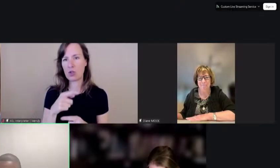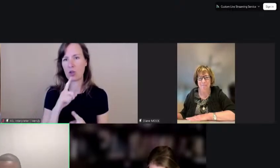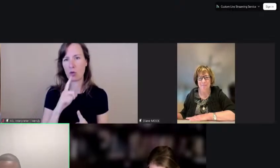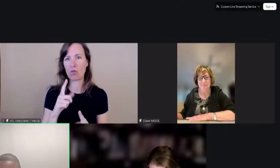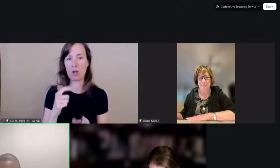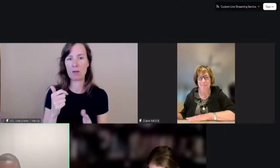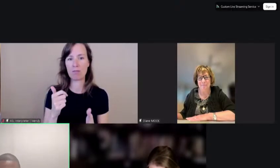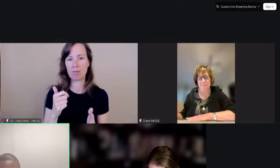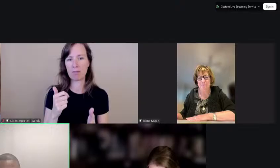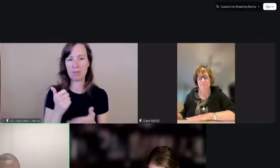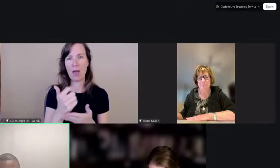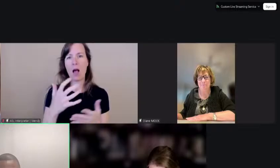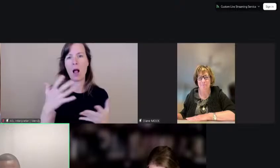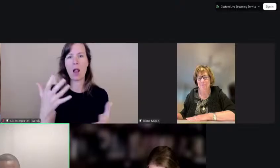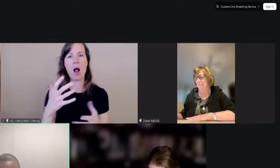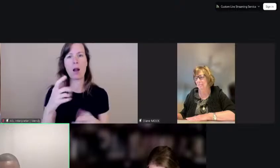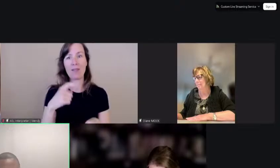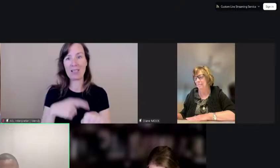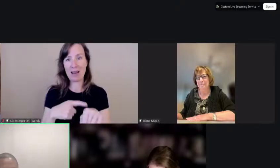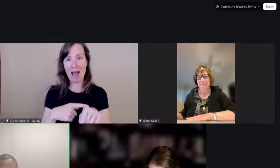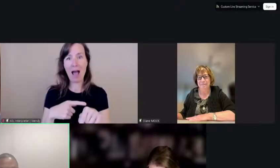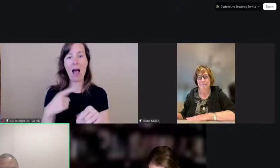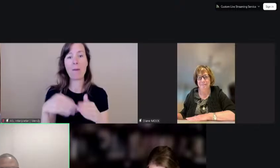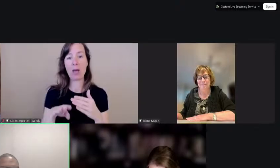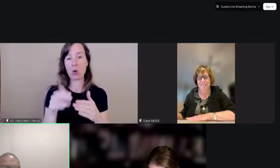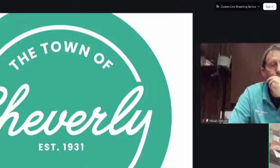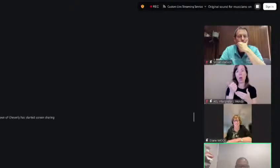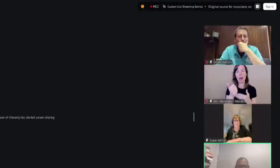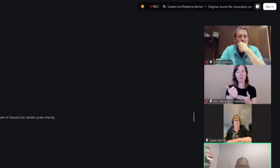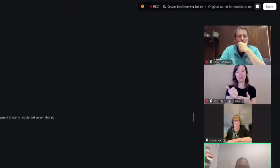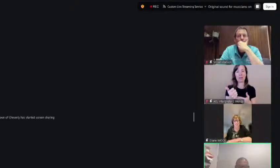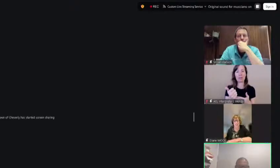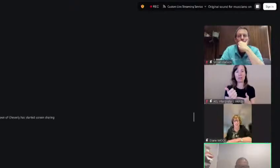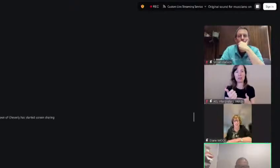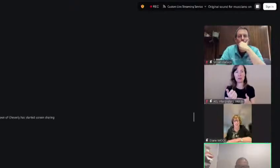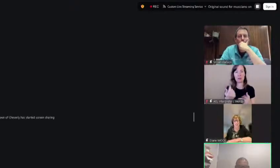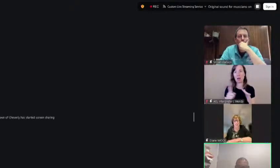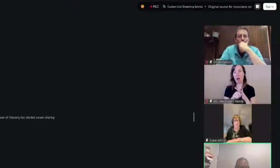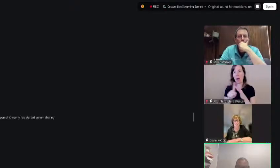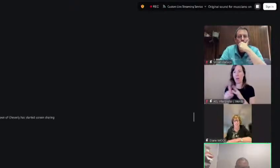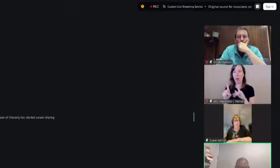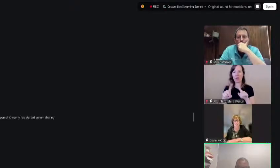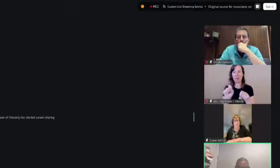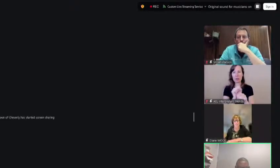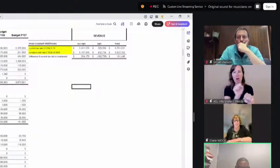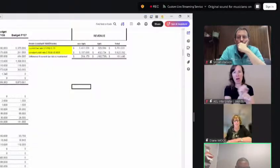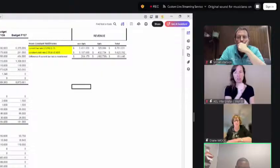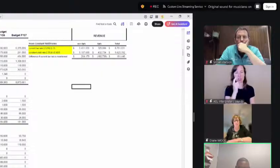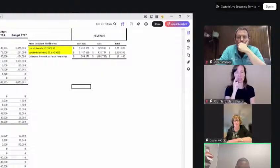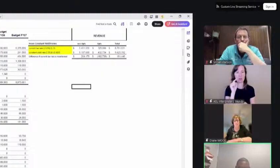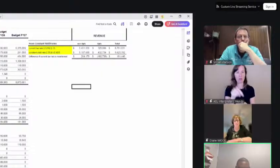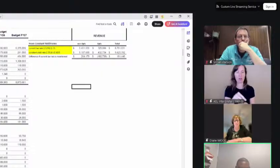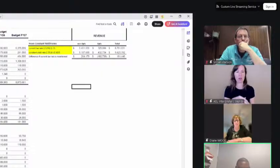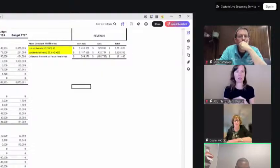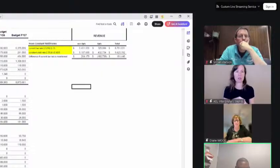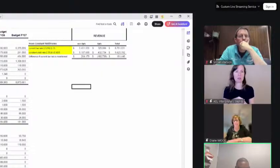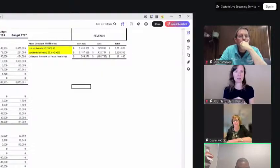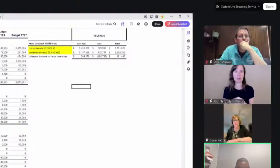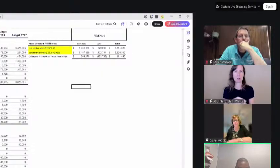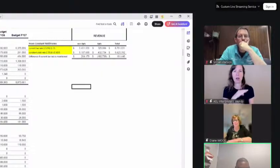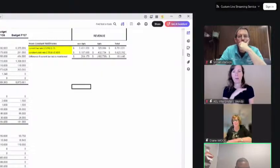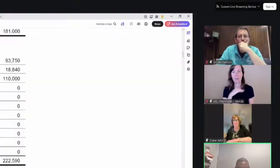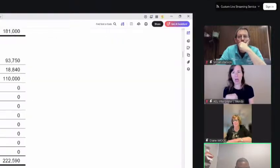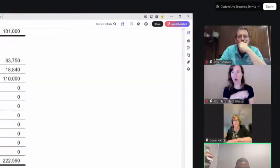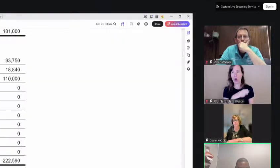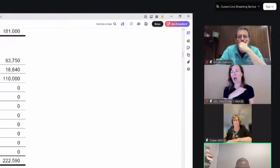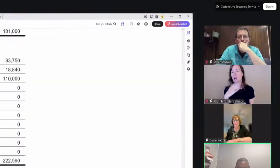lot of time into helping us with coming up with strategies with this. And Mayor and Council, I do have to